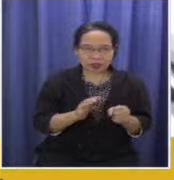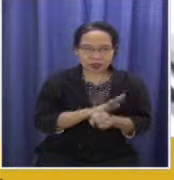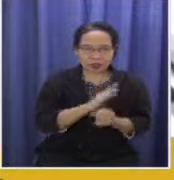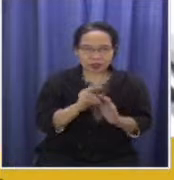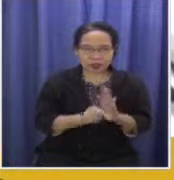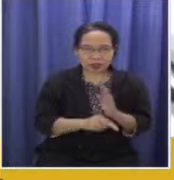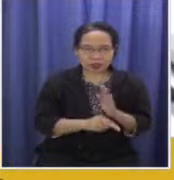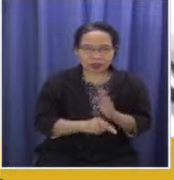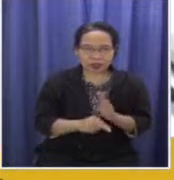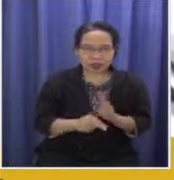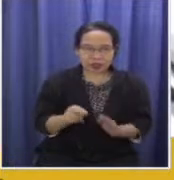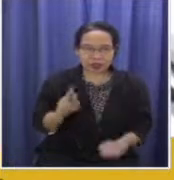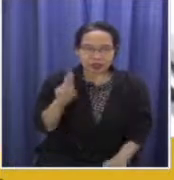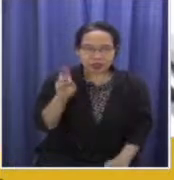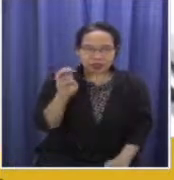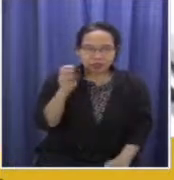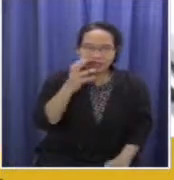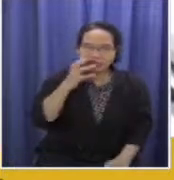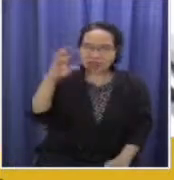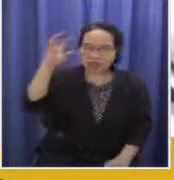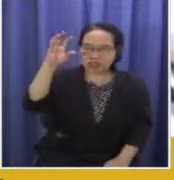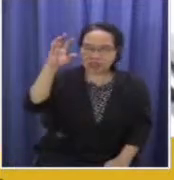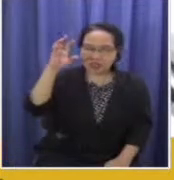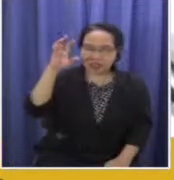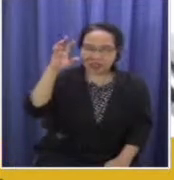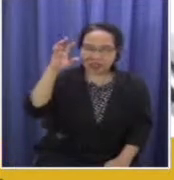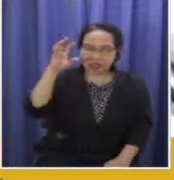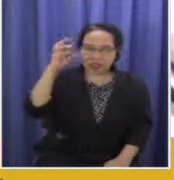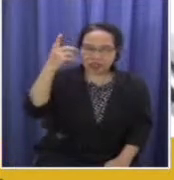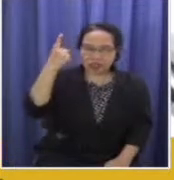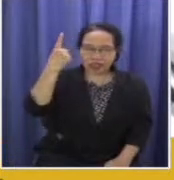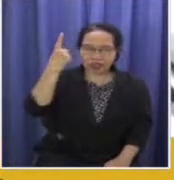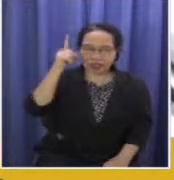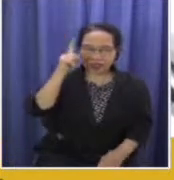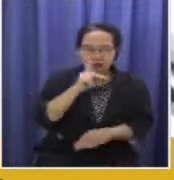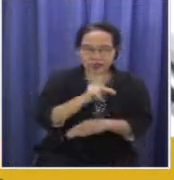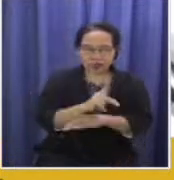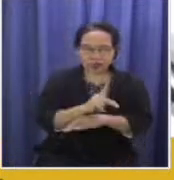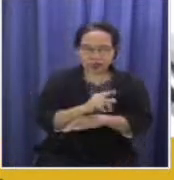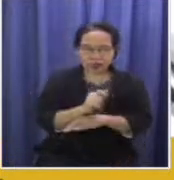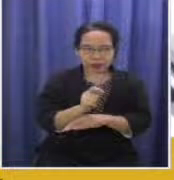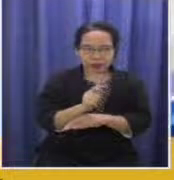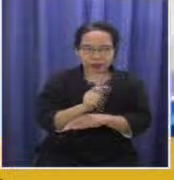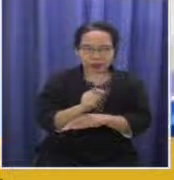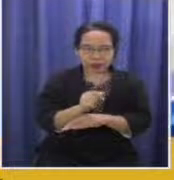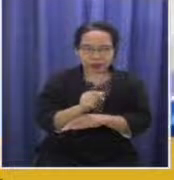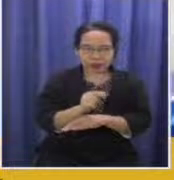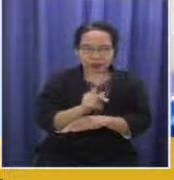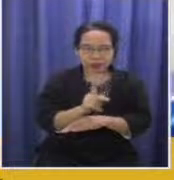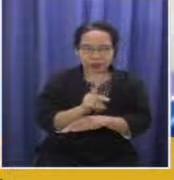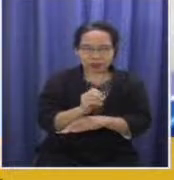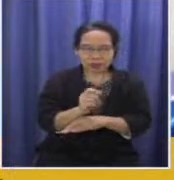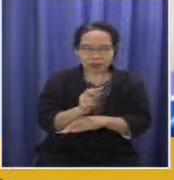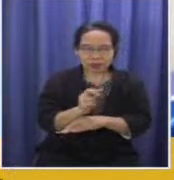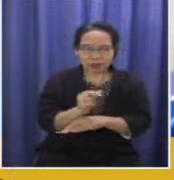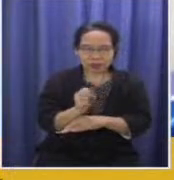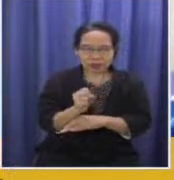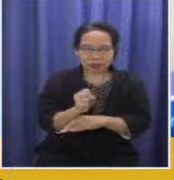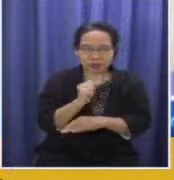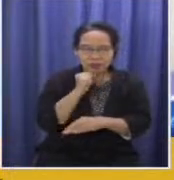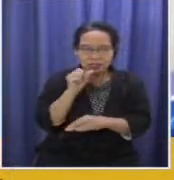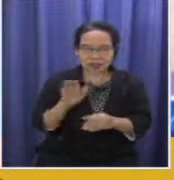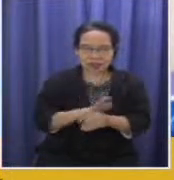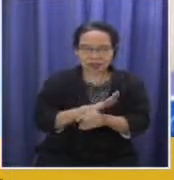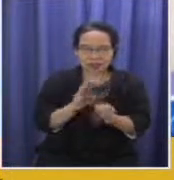sufficient rays and heat for photosynthesis to take place. Not sufficient. The